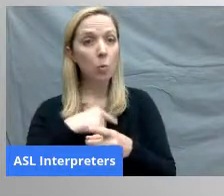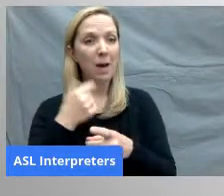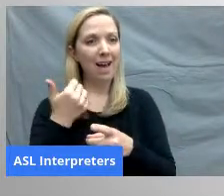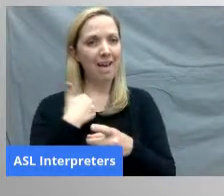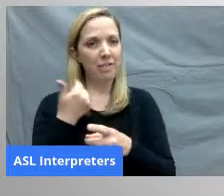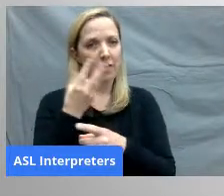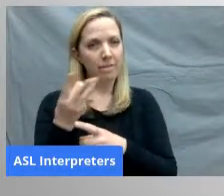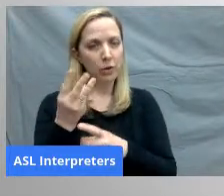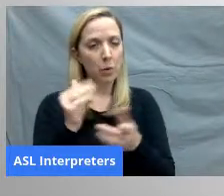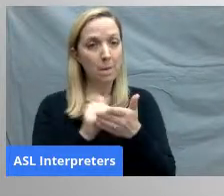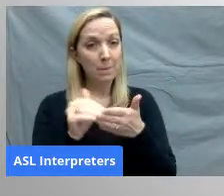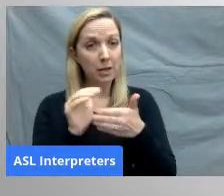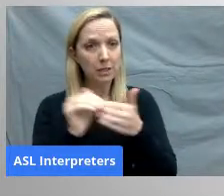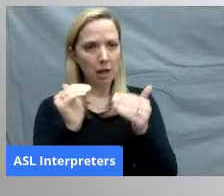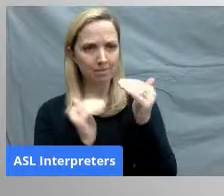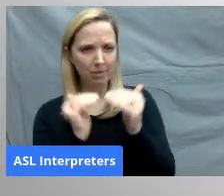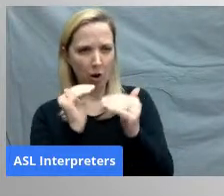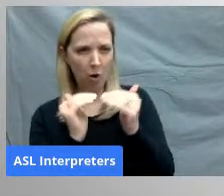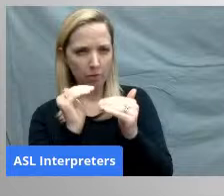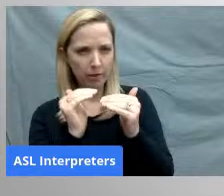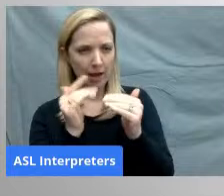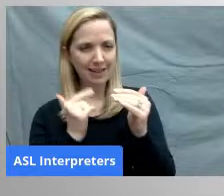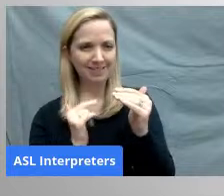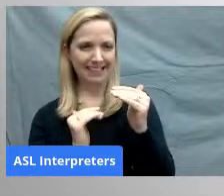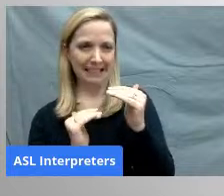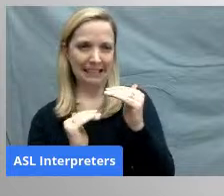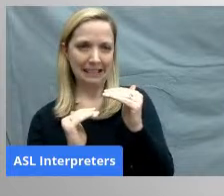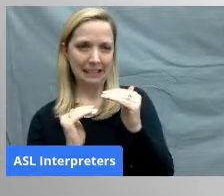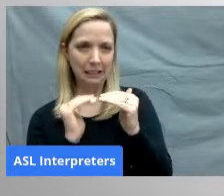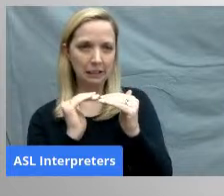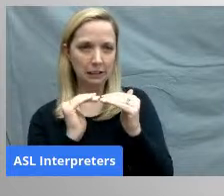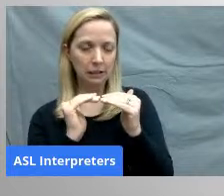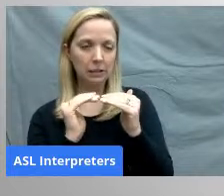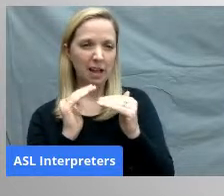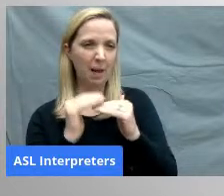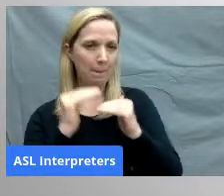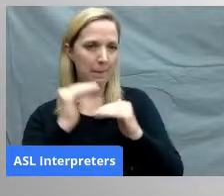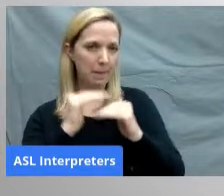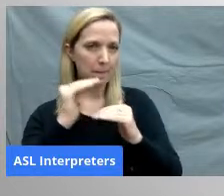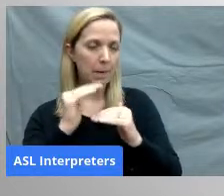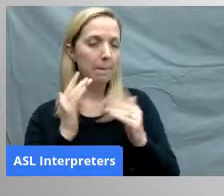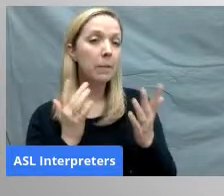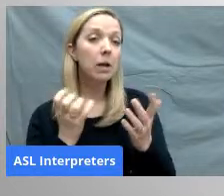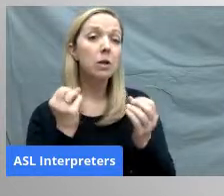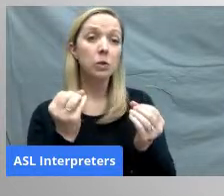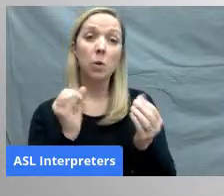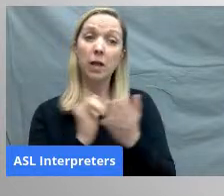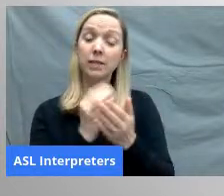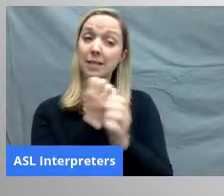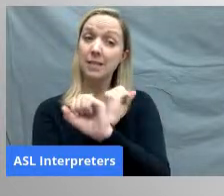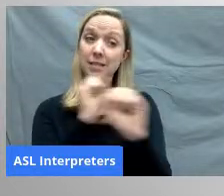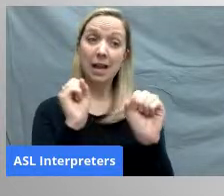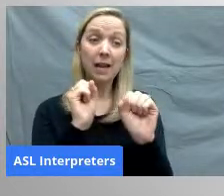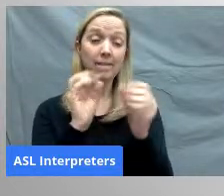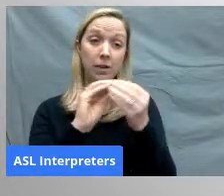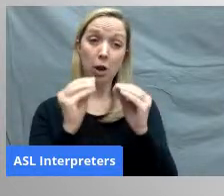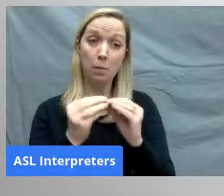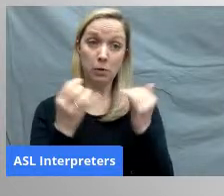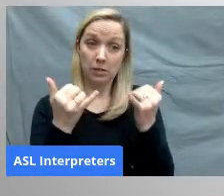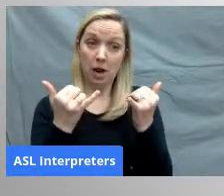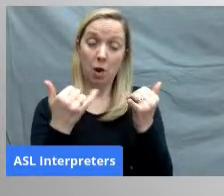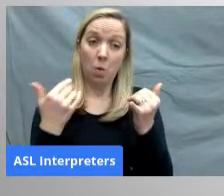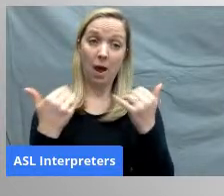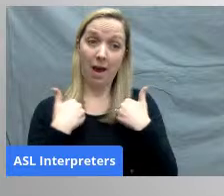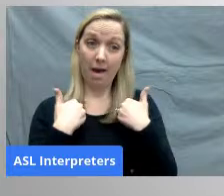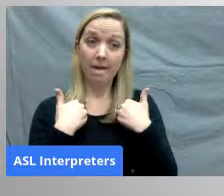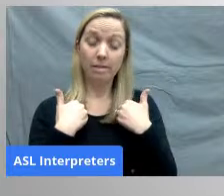million over that minimum threshold that we want. So it's just a very safe place to be. It is. So